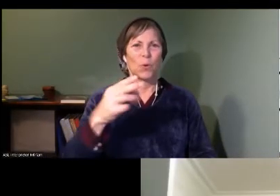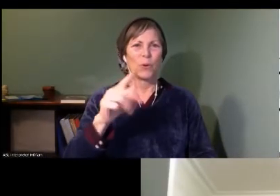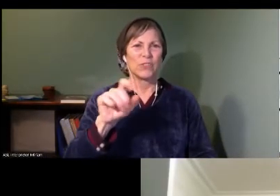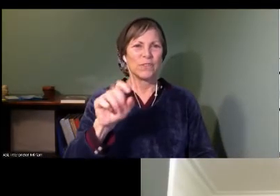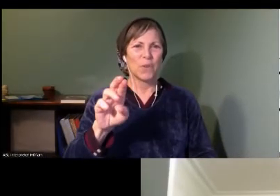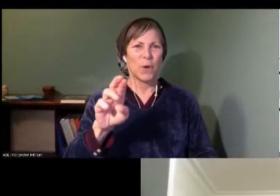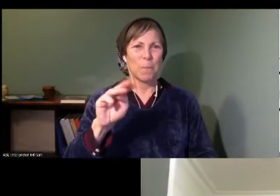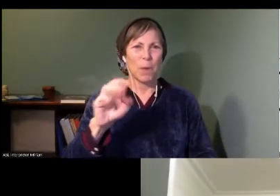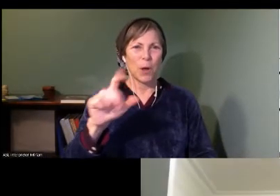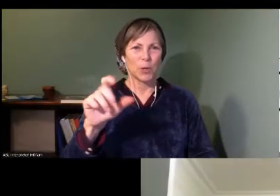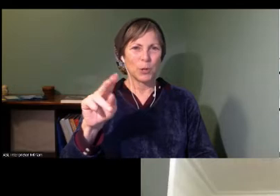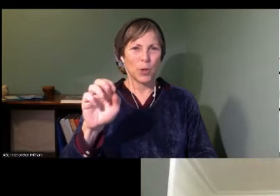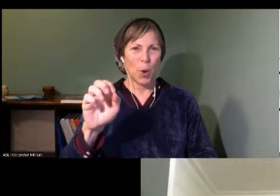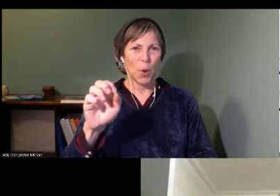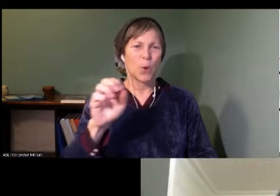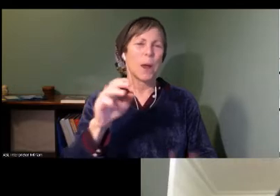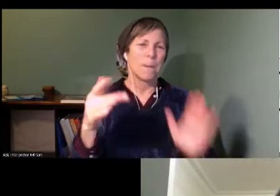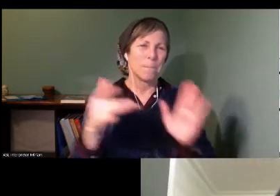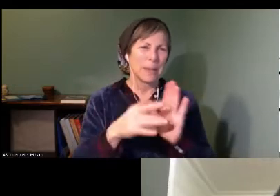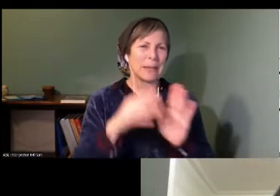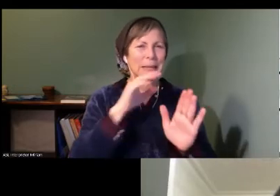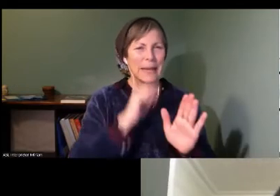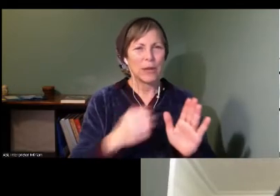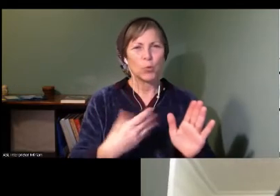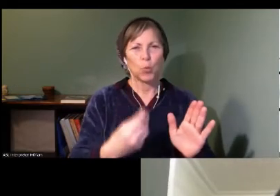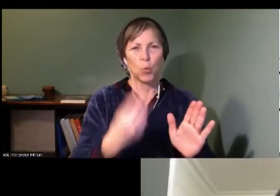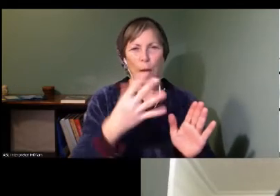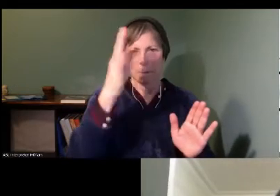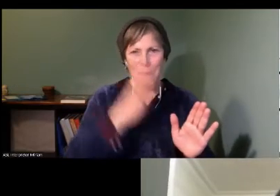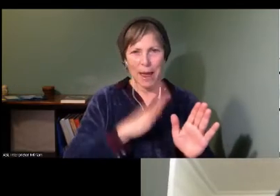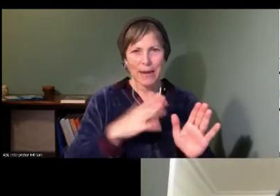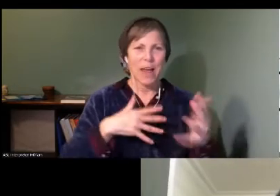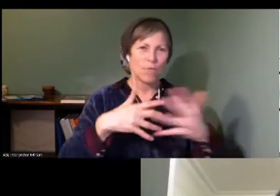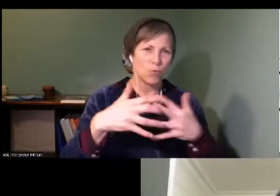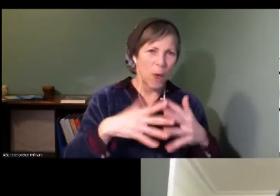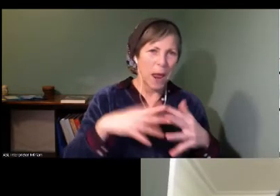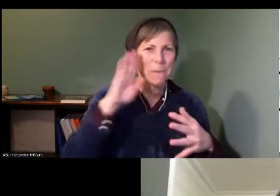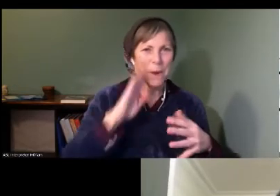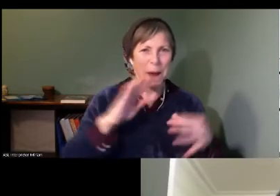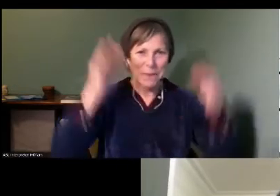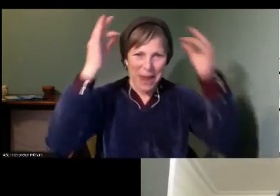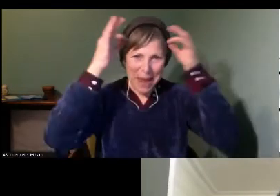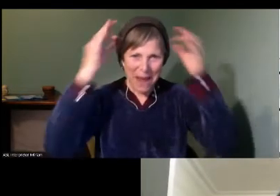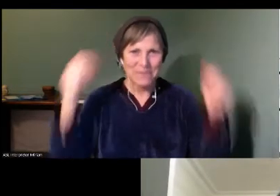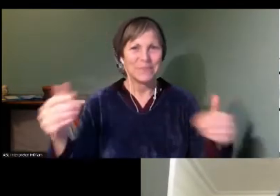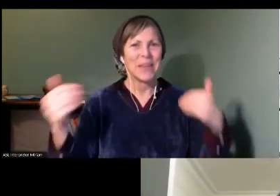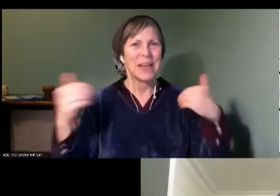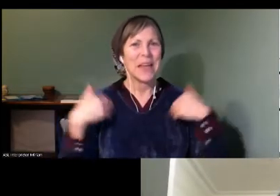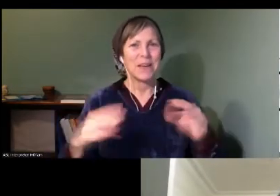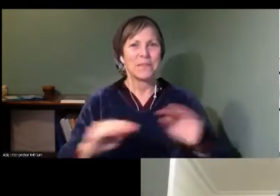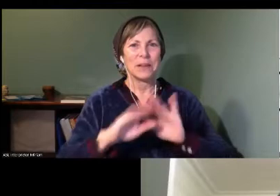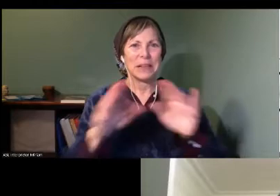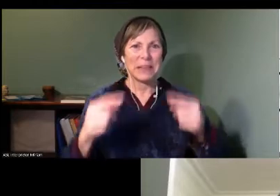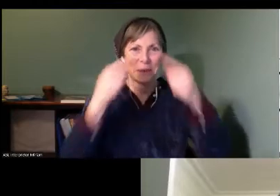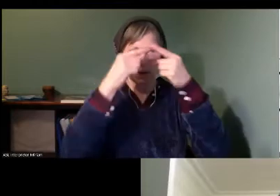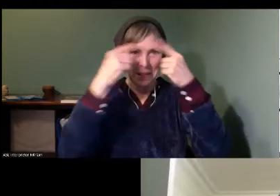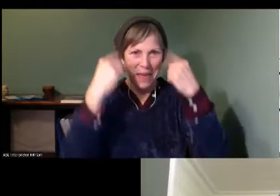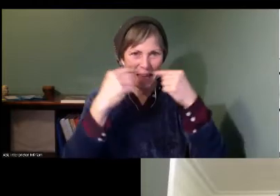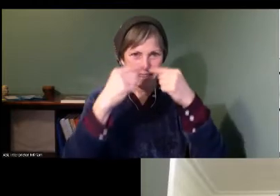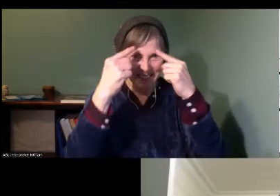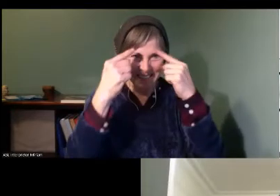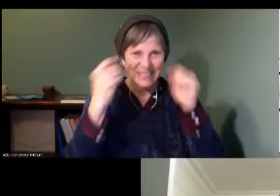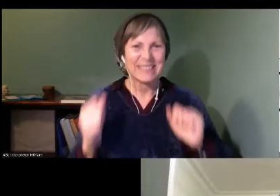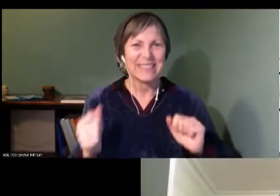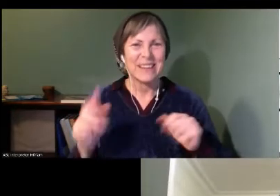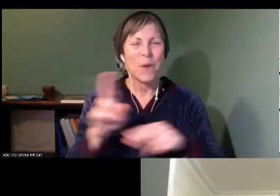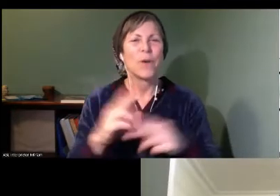middle-aged white male. I have gray and brown hair. I have uh clear-rimmed glasses. I'm wearing a